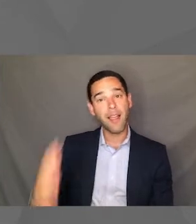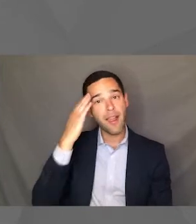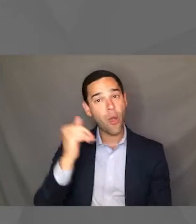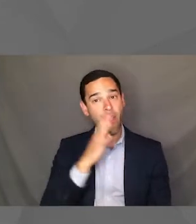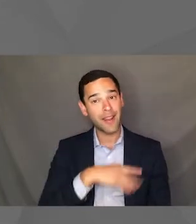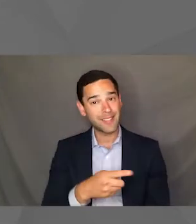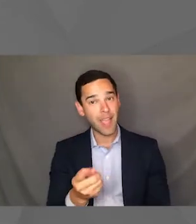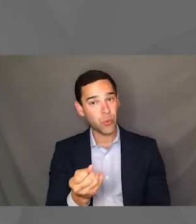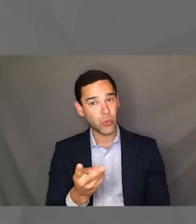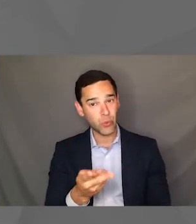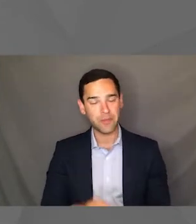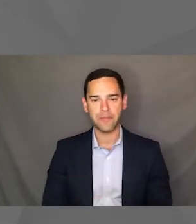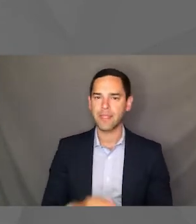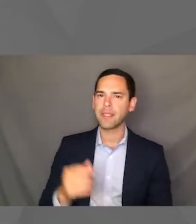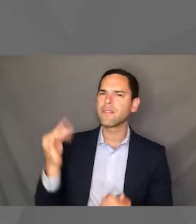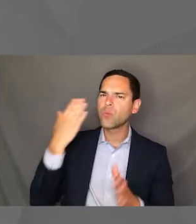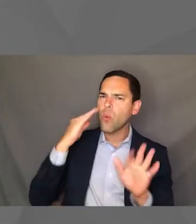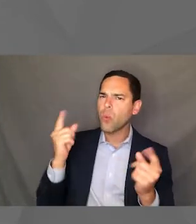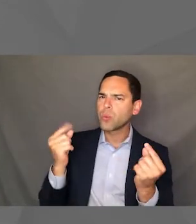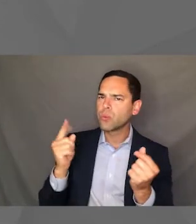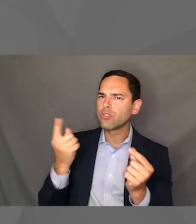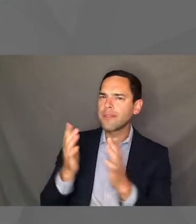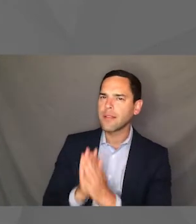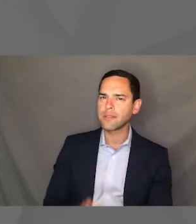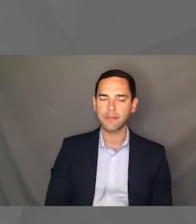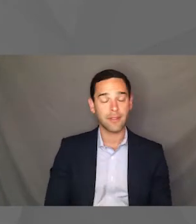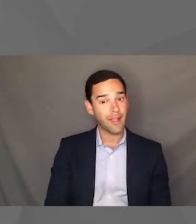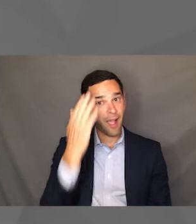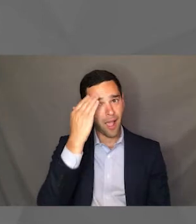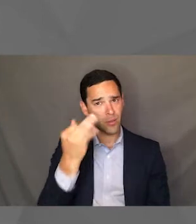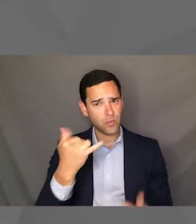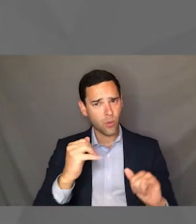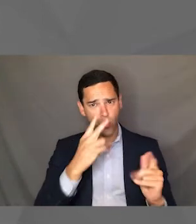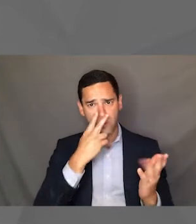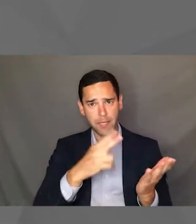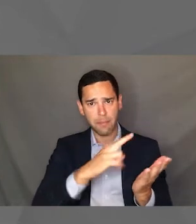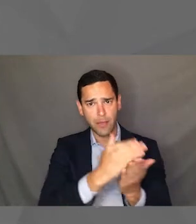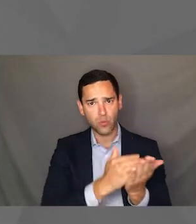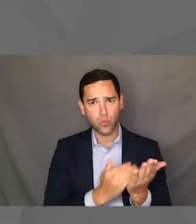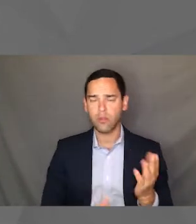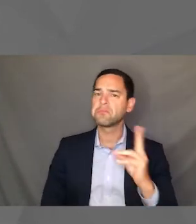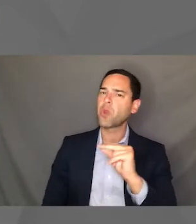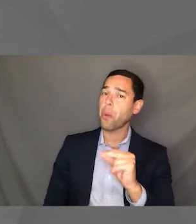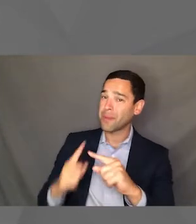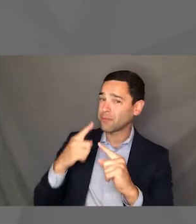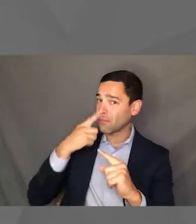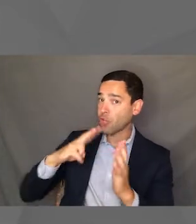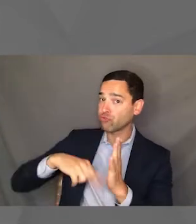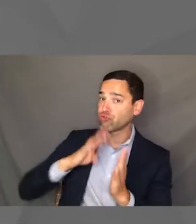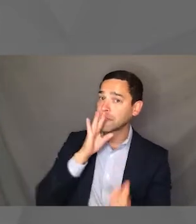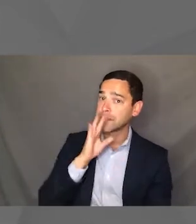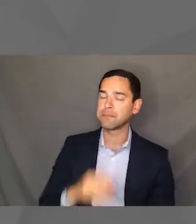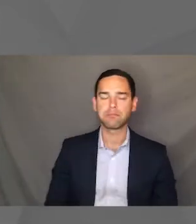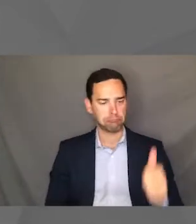Hello. And if you're not sure what to do, just ask. Hi, would you still like to see a menu? No thanks, but can you please read it to me? Sure,